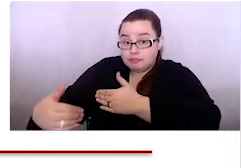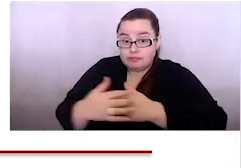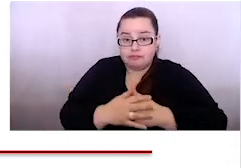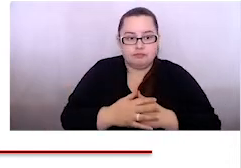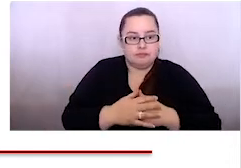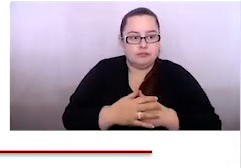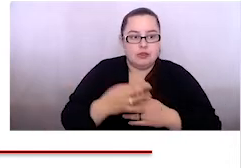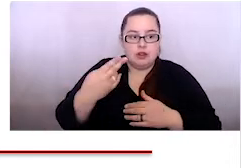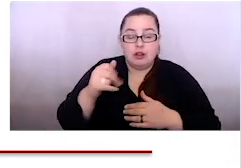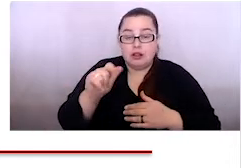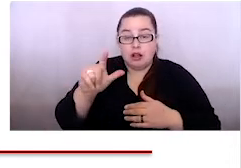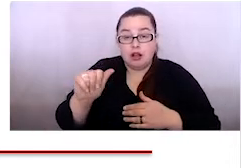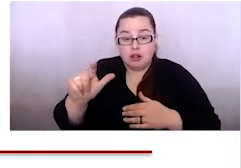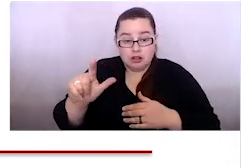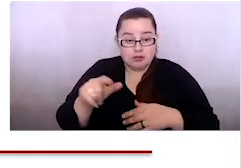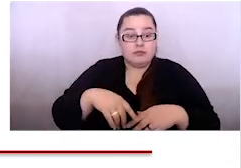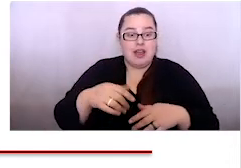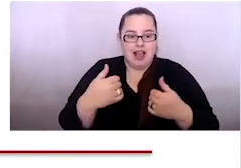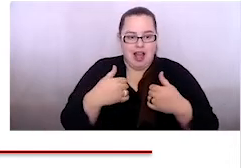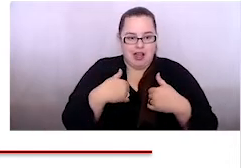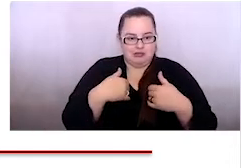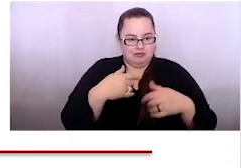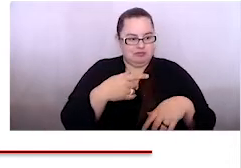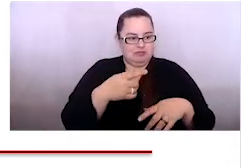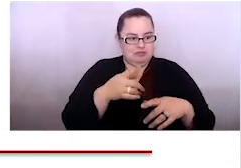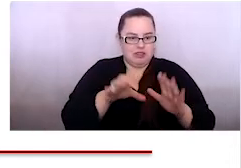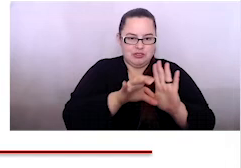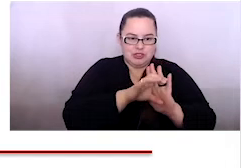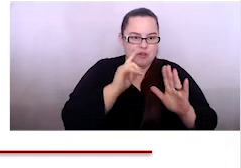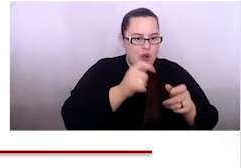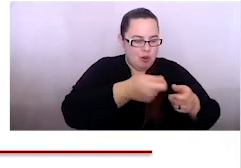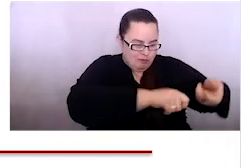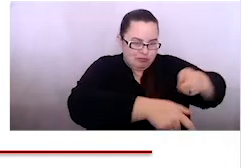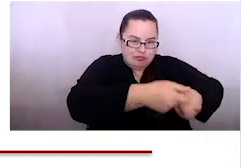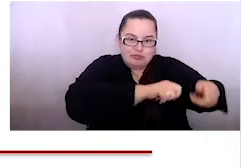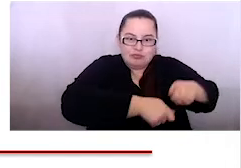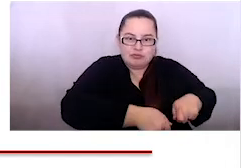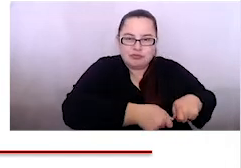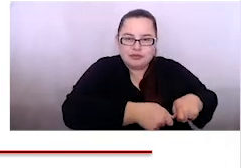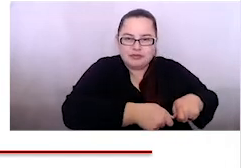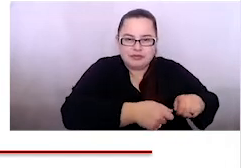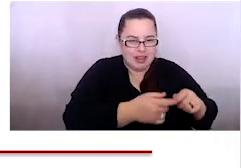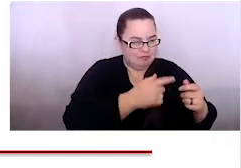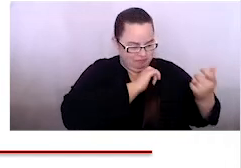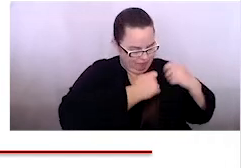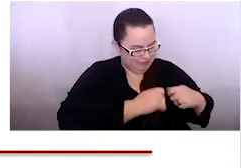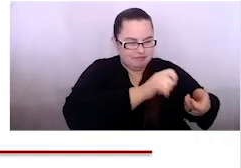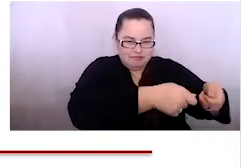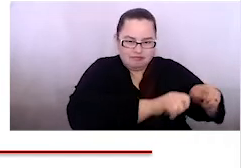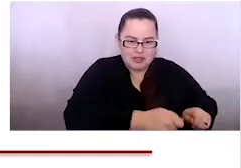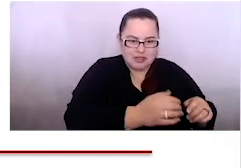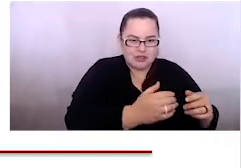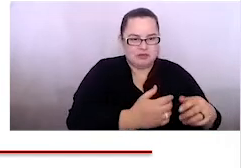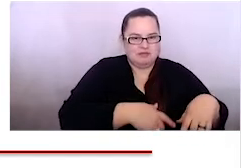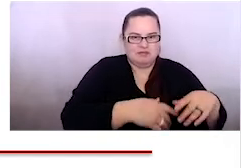Challah has the characteristics of a braided bread, a little bit more different than the original bread that you would make your bologna sandwiches